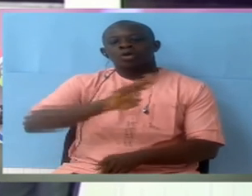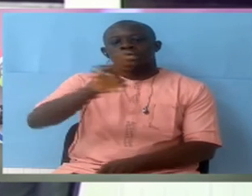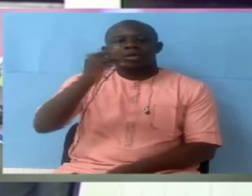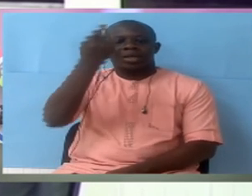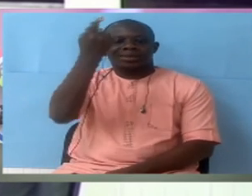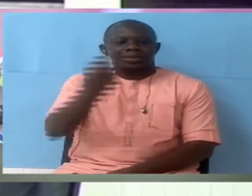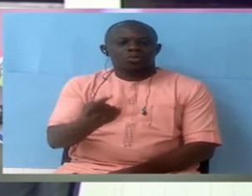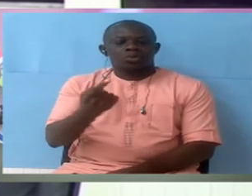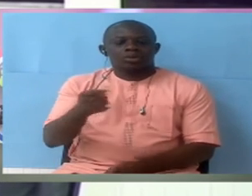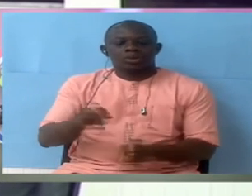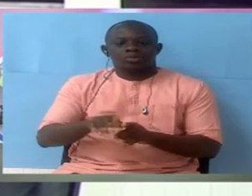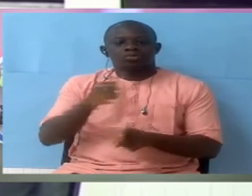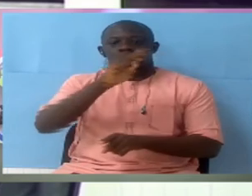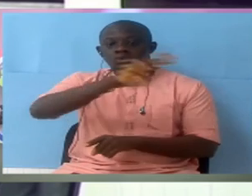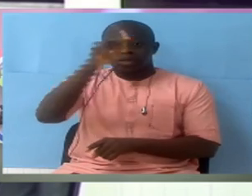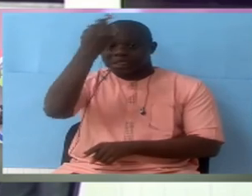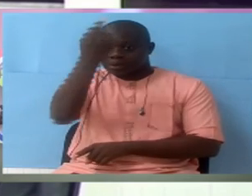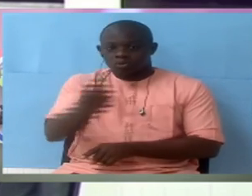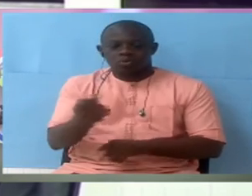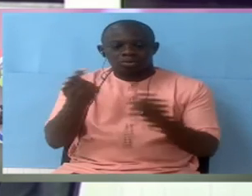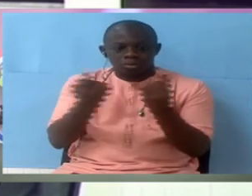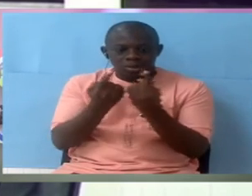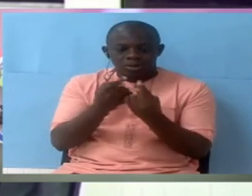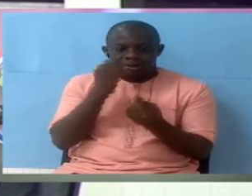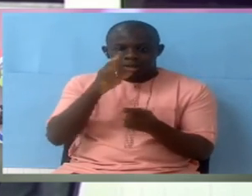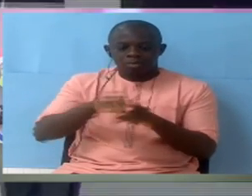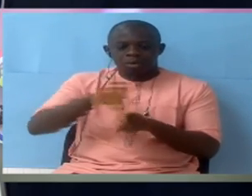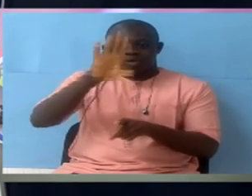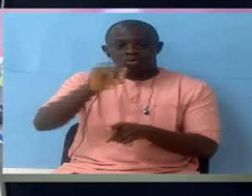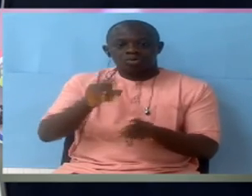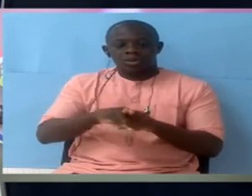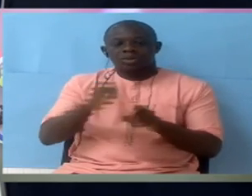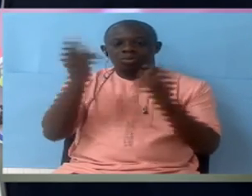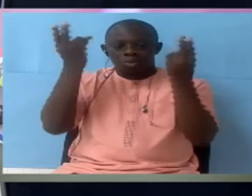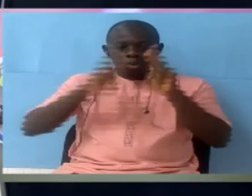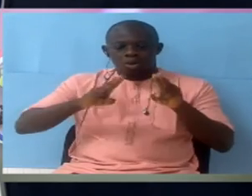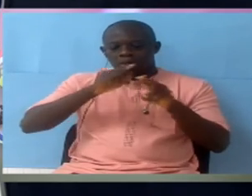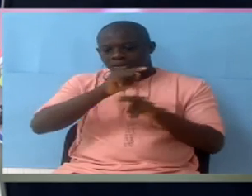joxut ma dara was uttered to me. Amu dara luñ ma jox.